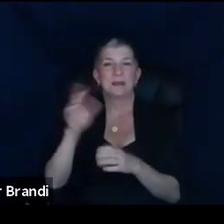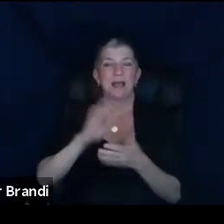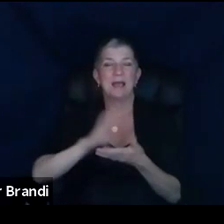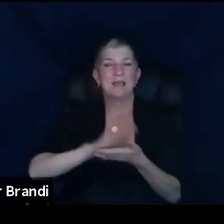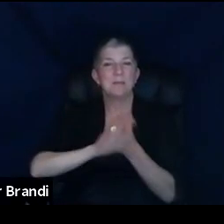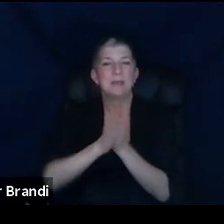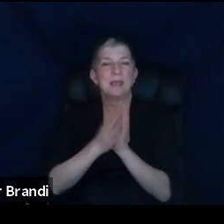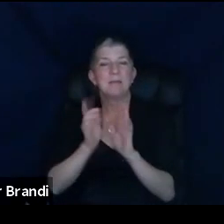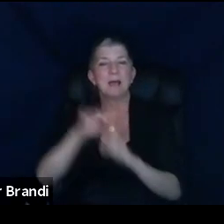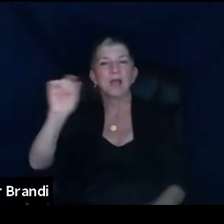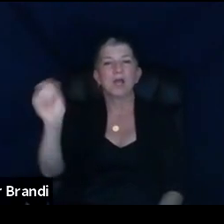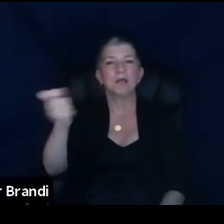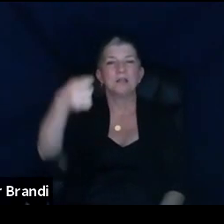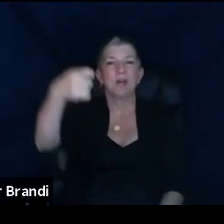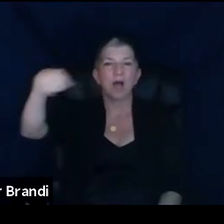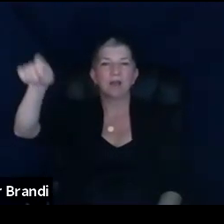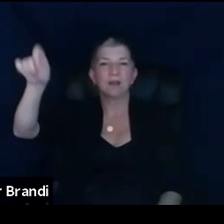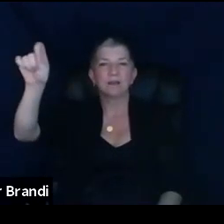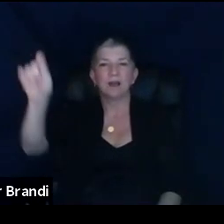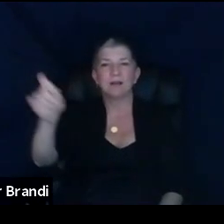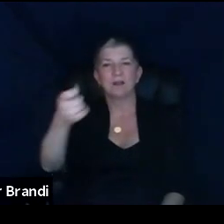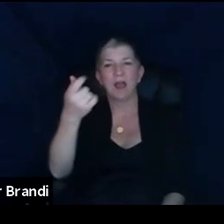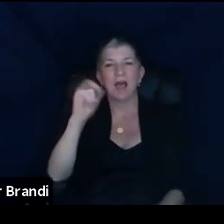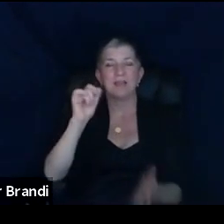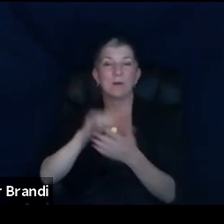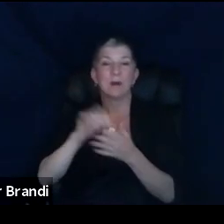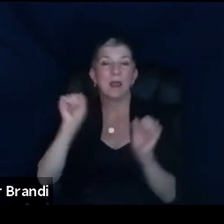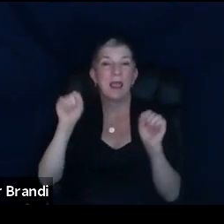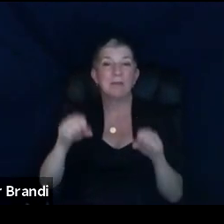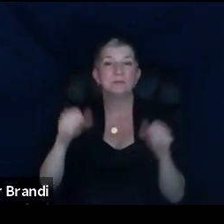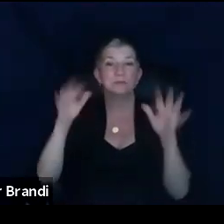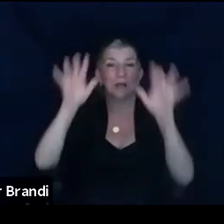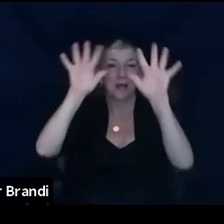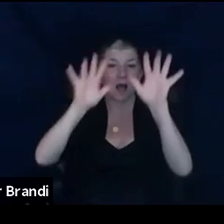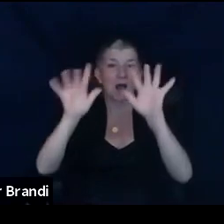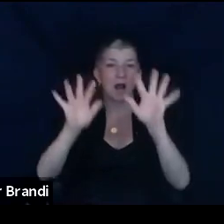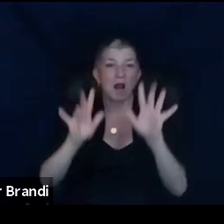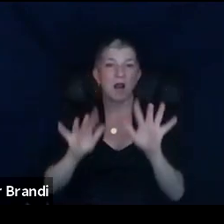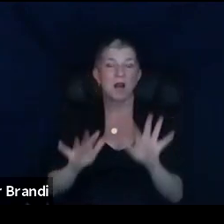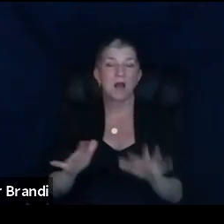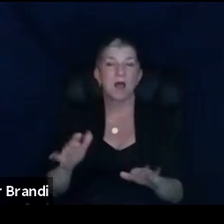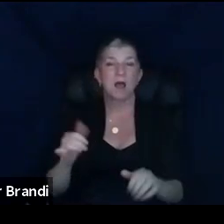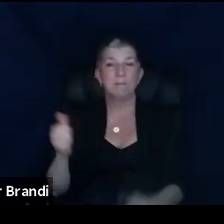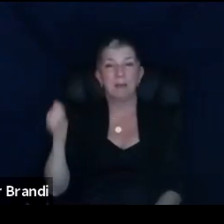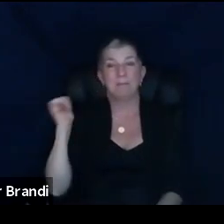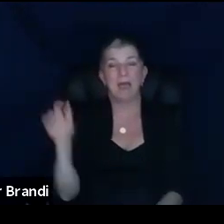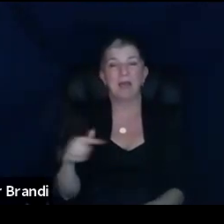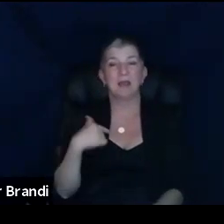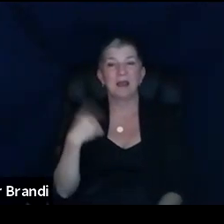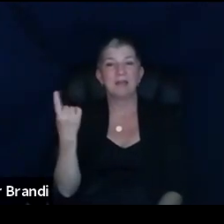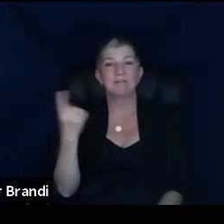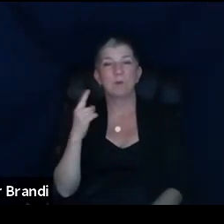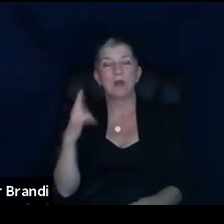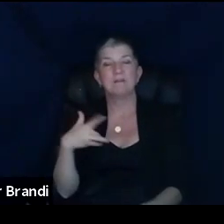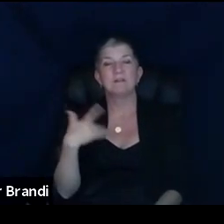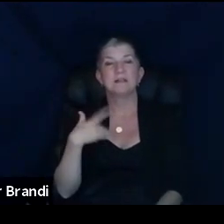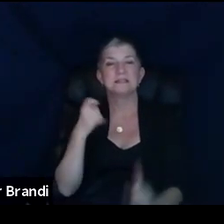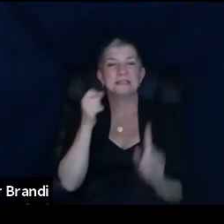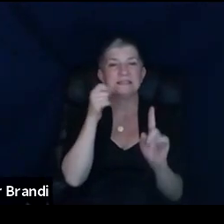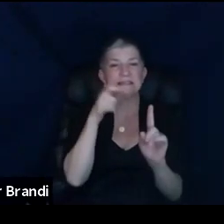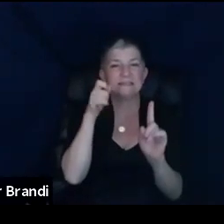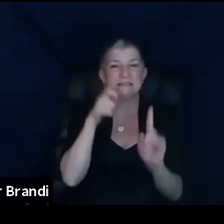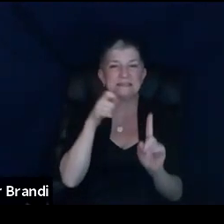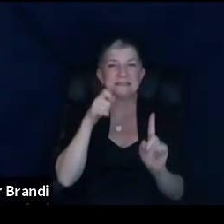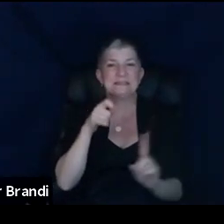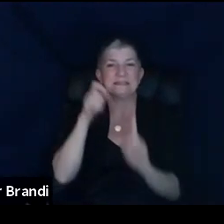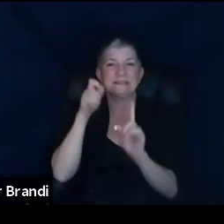able to just lightly run their fingers over my back. And everywhere their fingers went, I could feel this, very slight electric trail. It